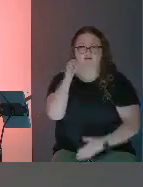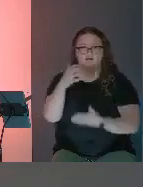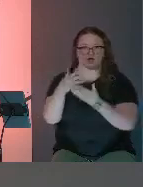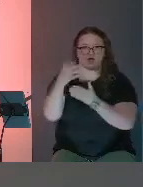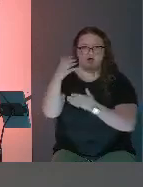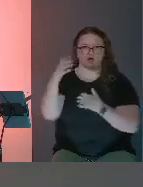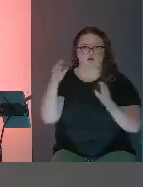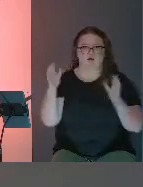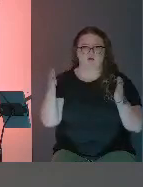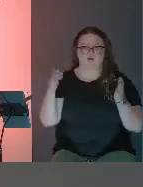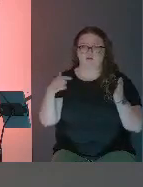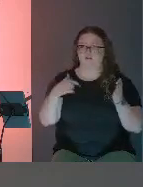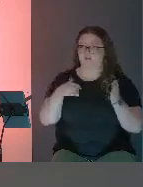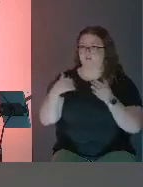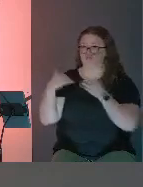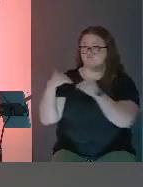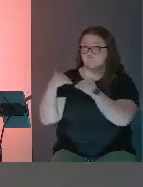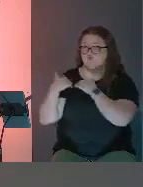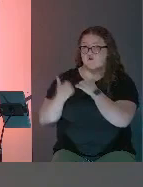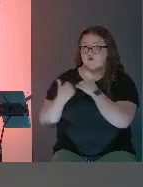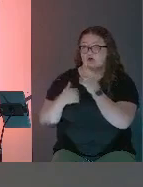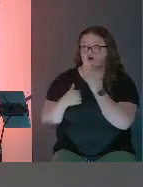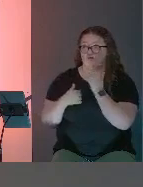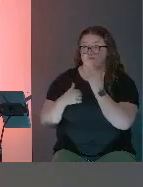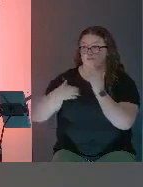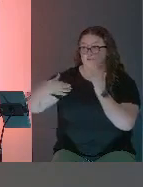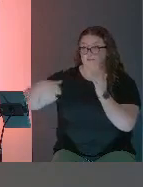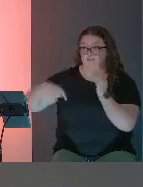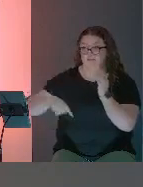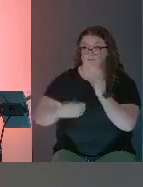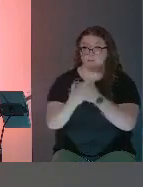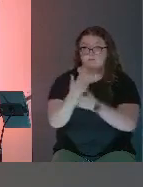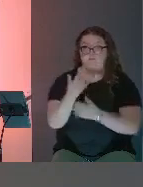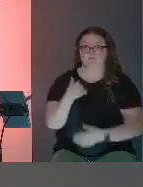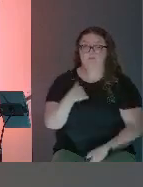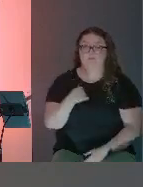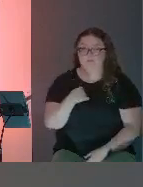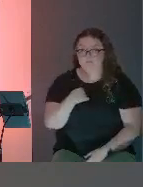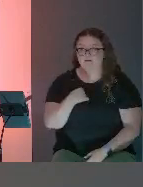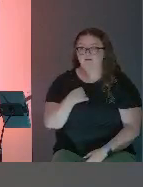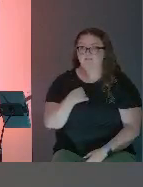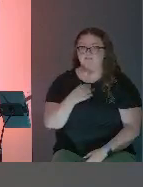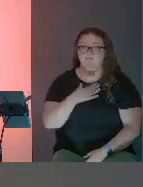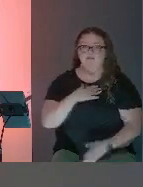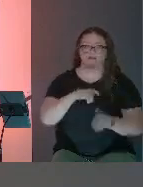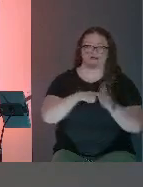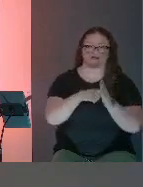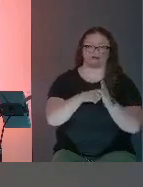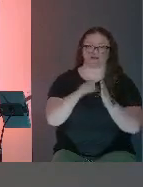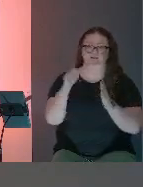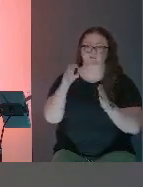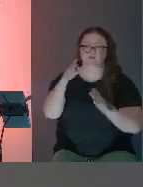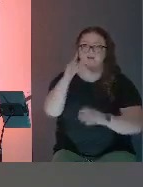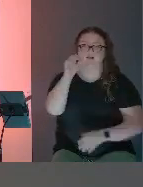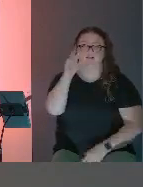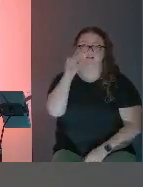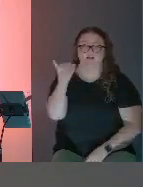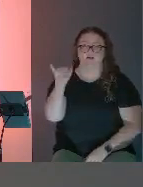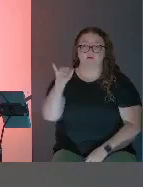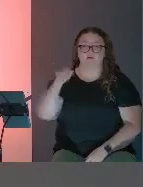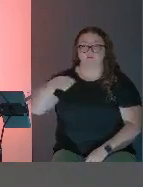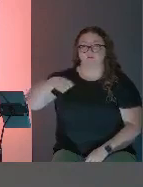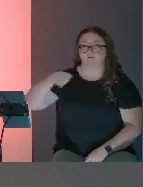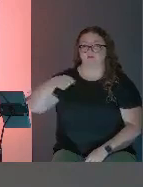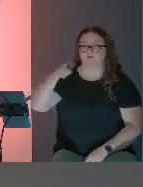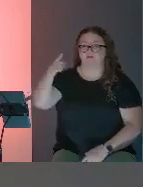check. This is my fault. I was running a bit late this morning. I put my keys in Larry's purse last night, and she came to church without